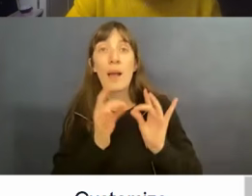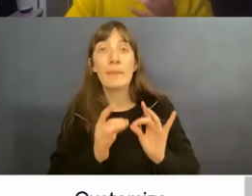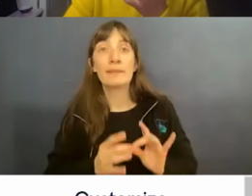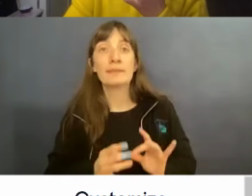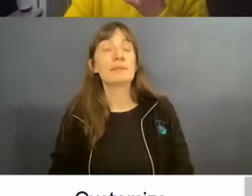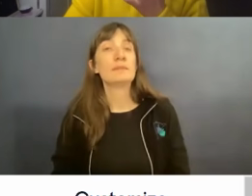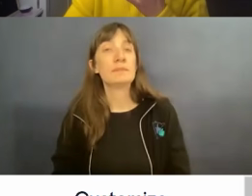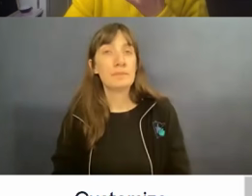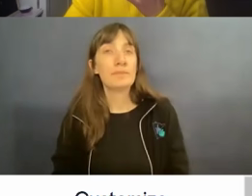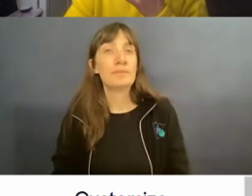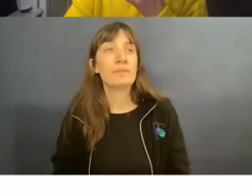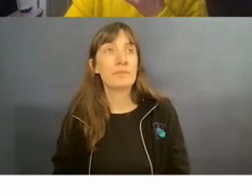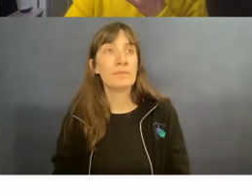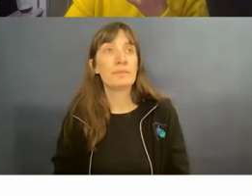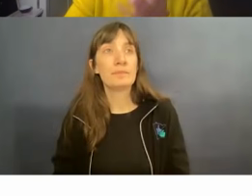can